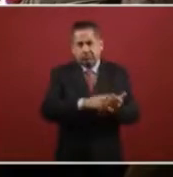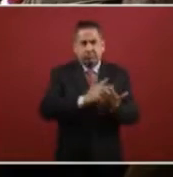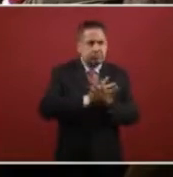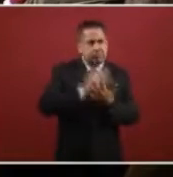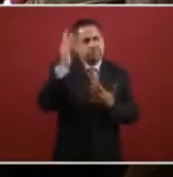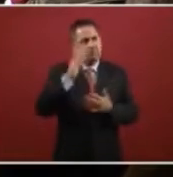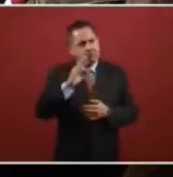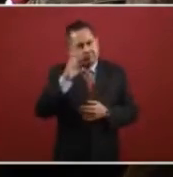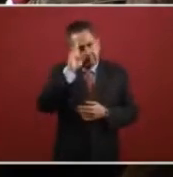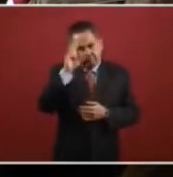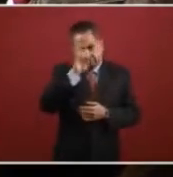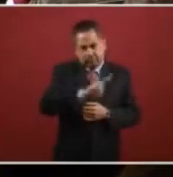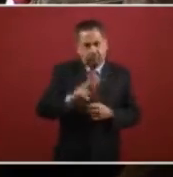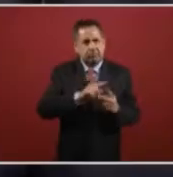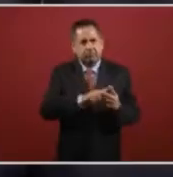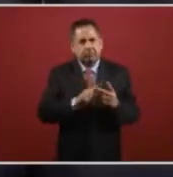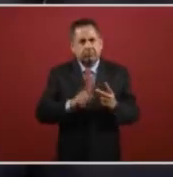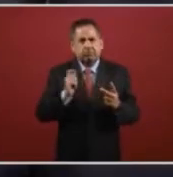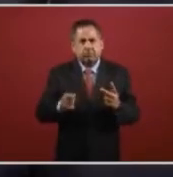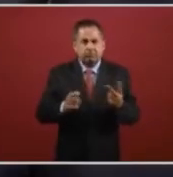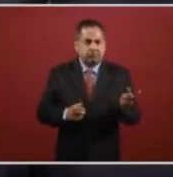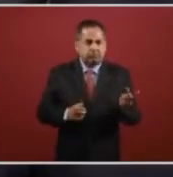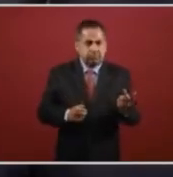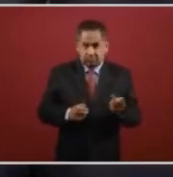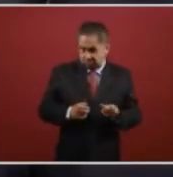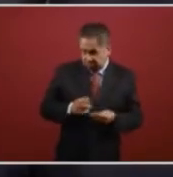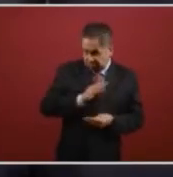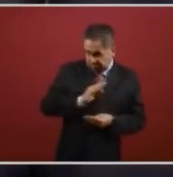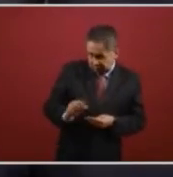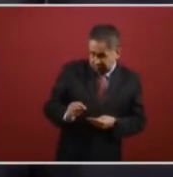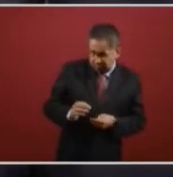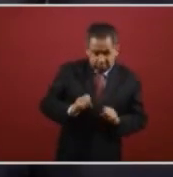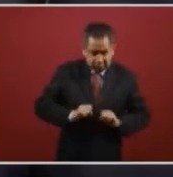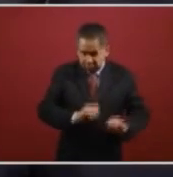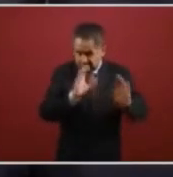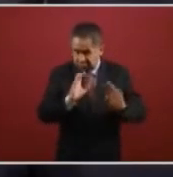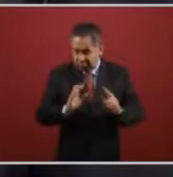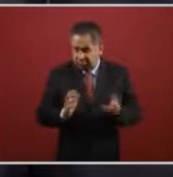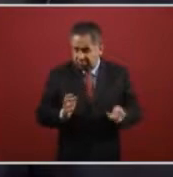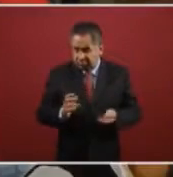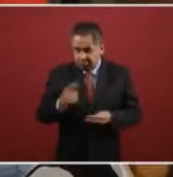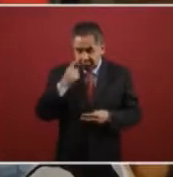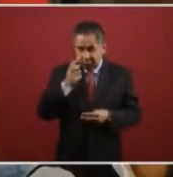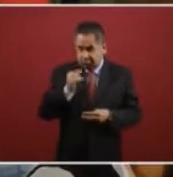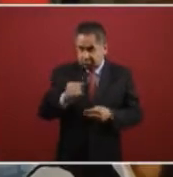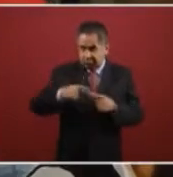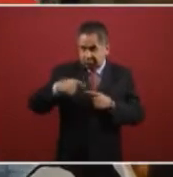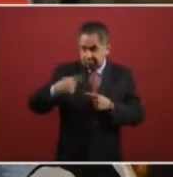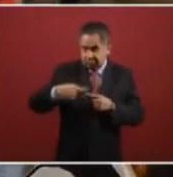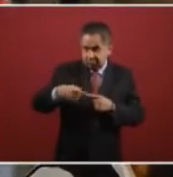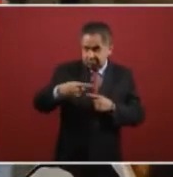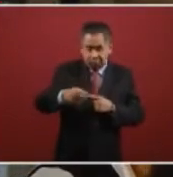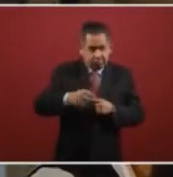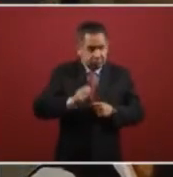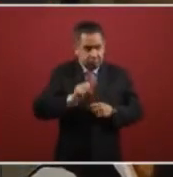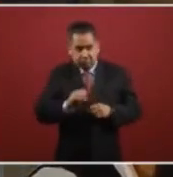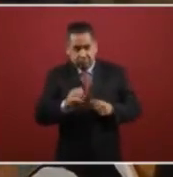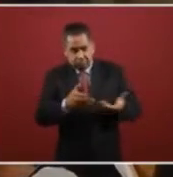aggravations and attacks and damages done? And it's valid. Is this what we're going to be